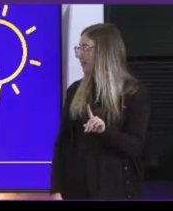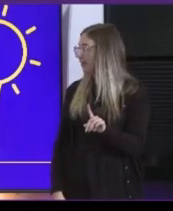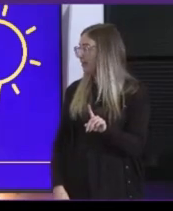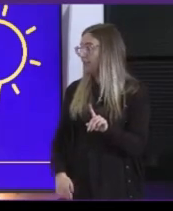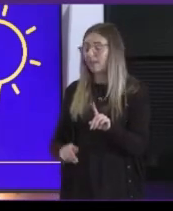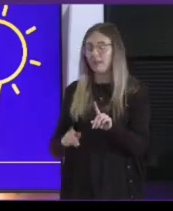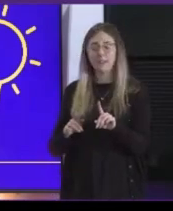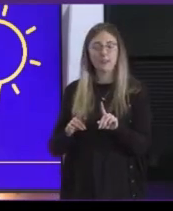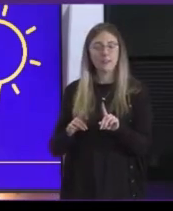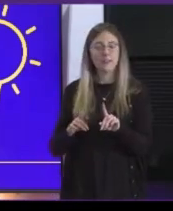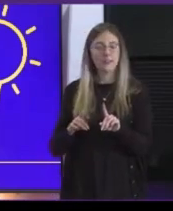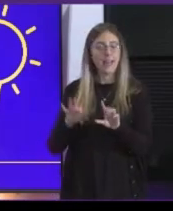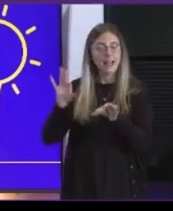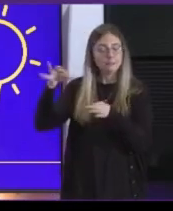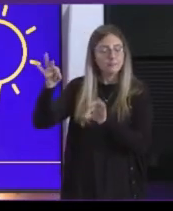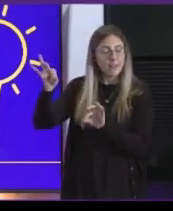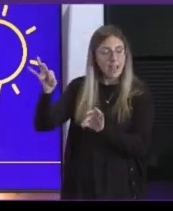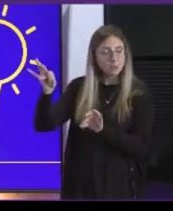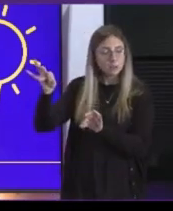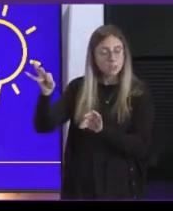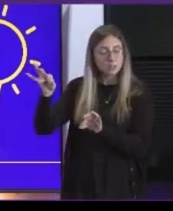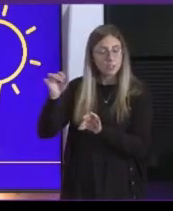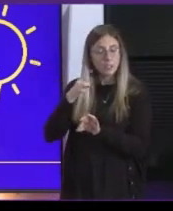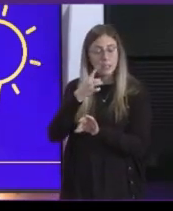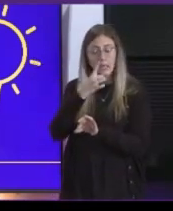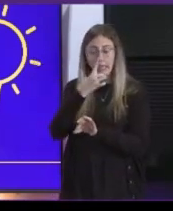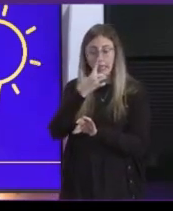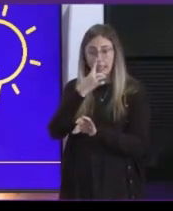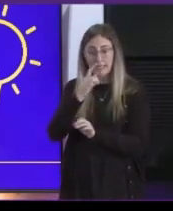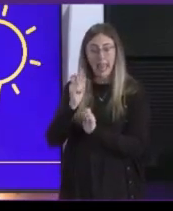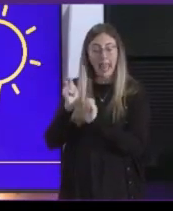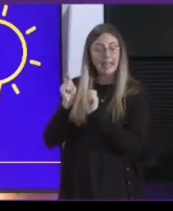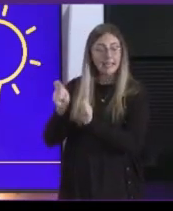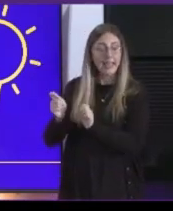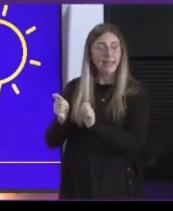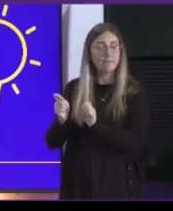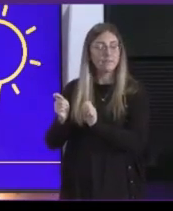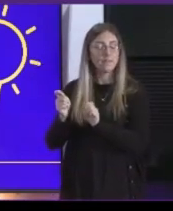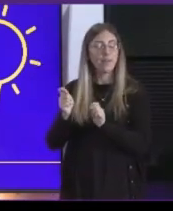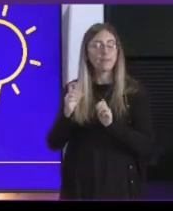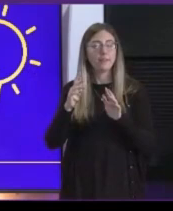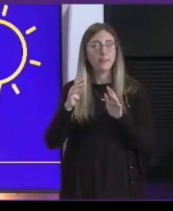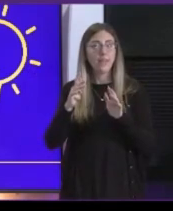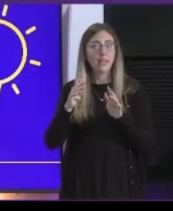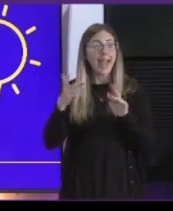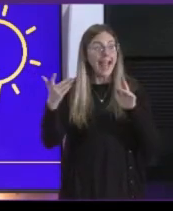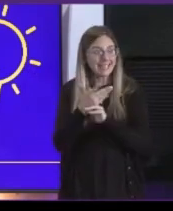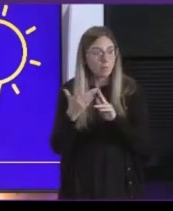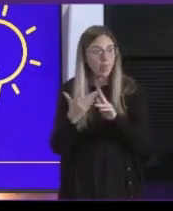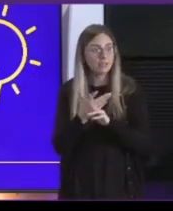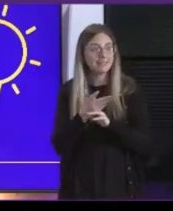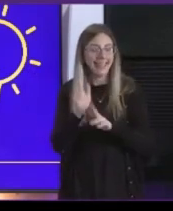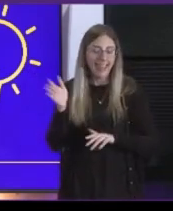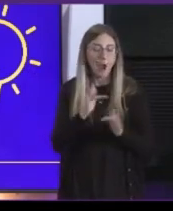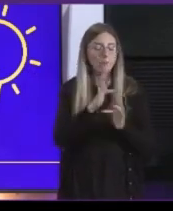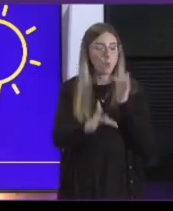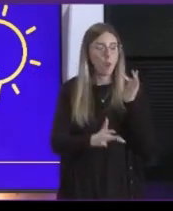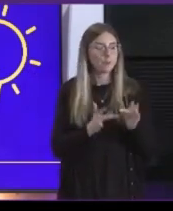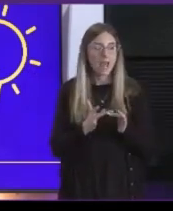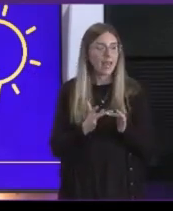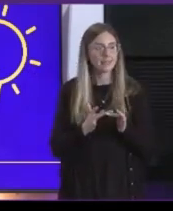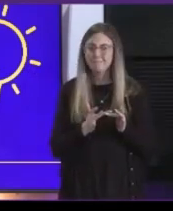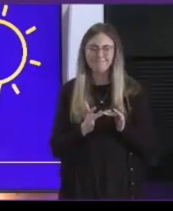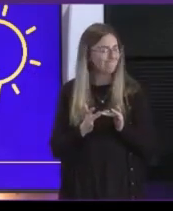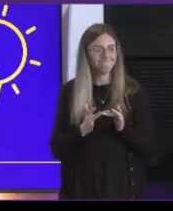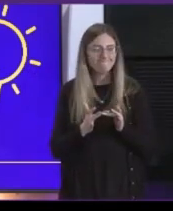The advanced certification can quantify the accessibility of every website in California, let alone the rest of the world. So we need to come up